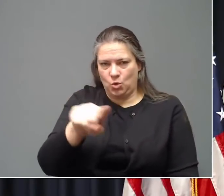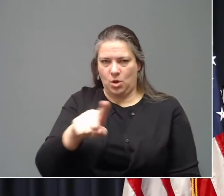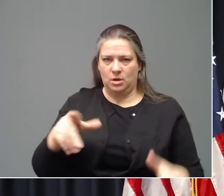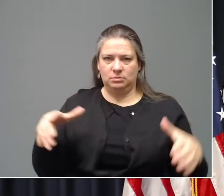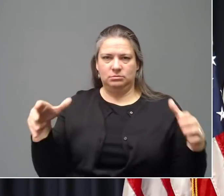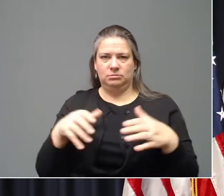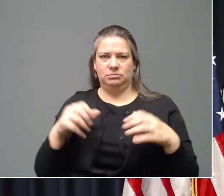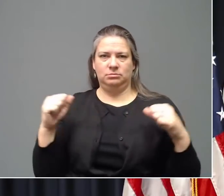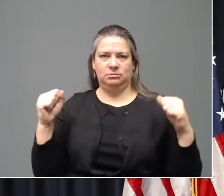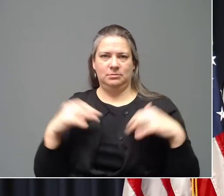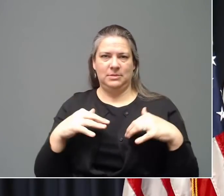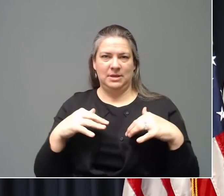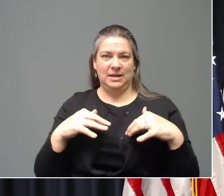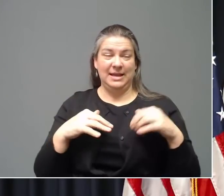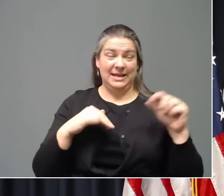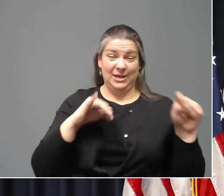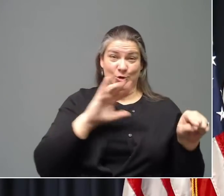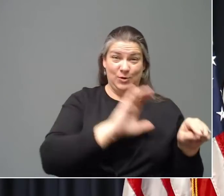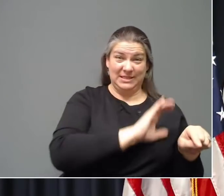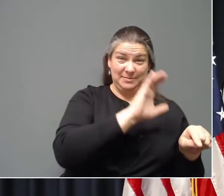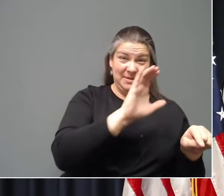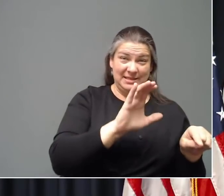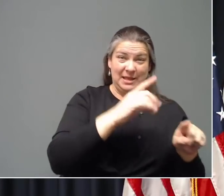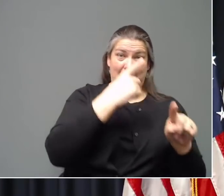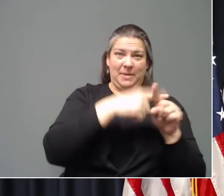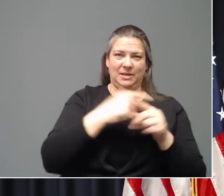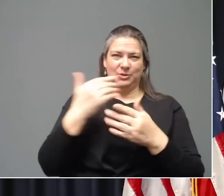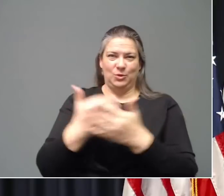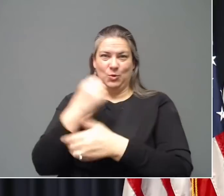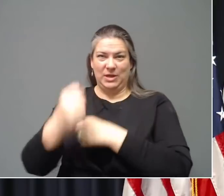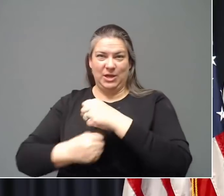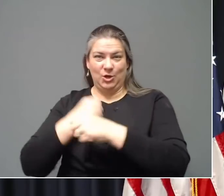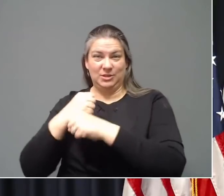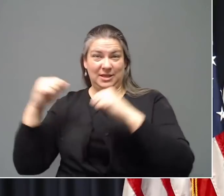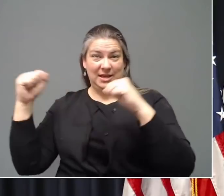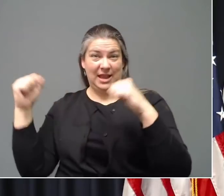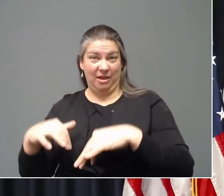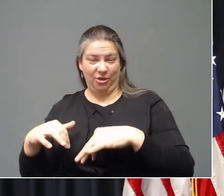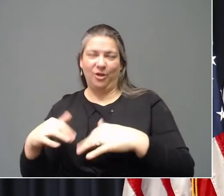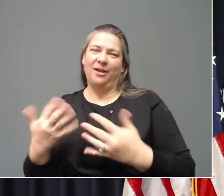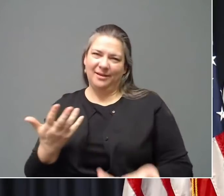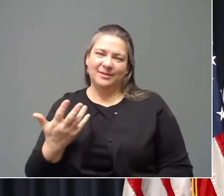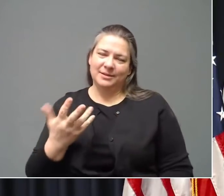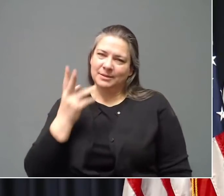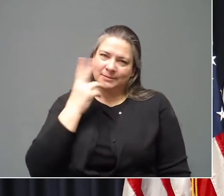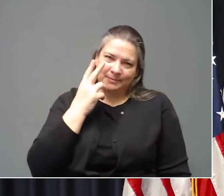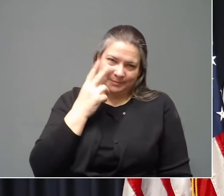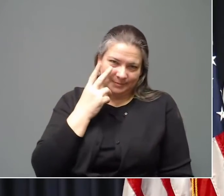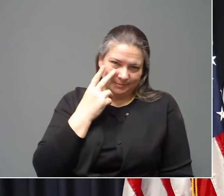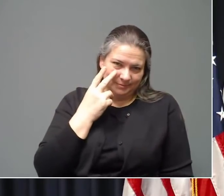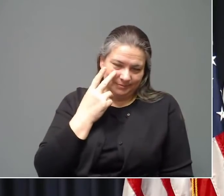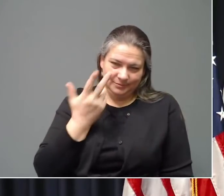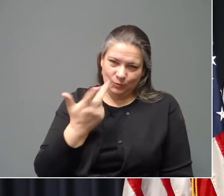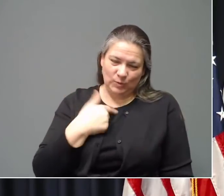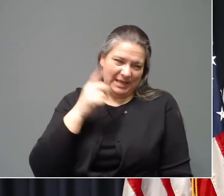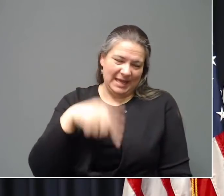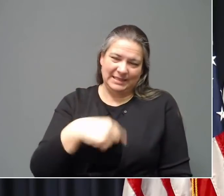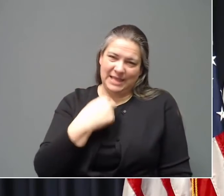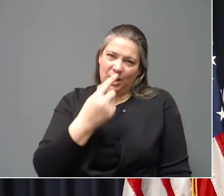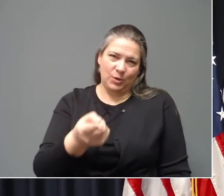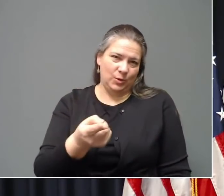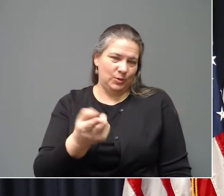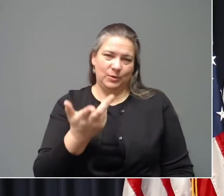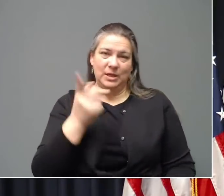on New Year's as they did, it looks like, over Christmas. And sadly, we won't be able to tell you that until we see